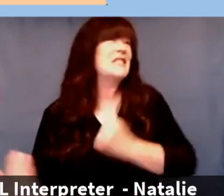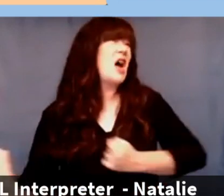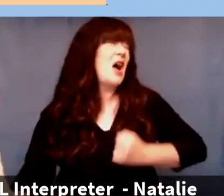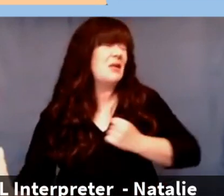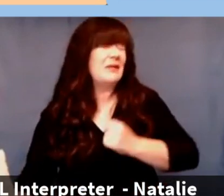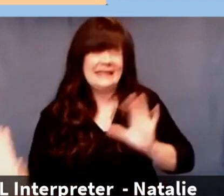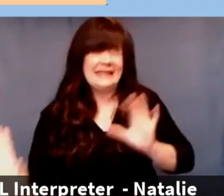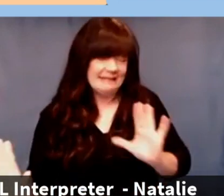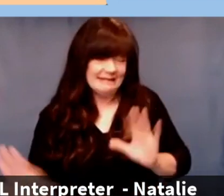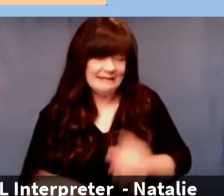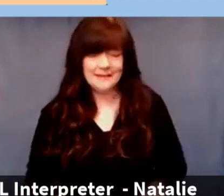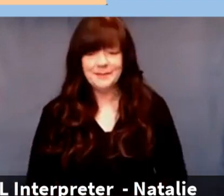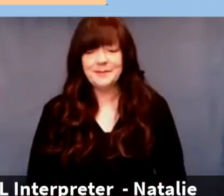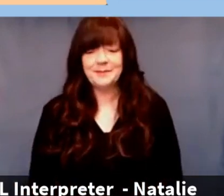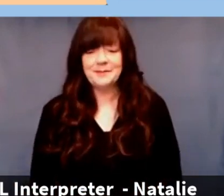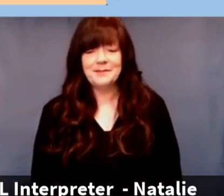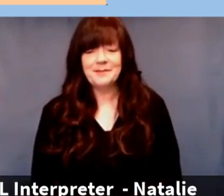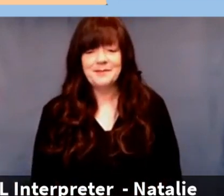Sorry.